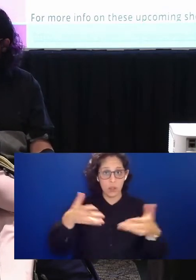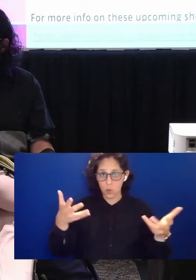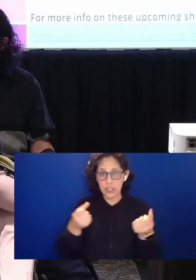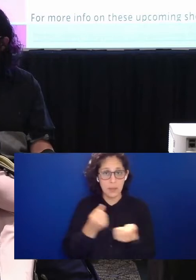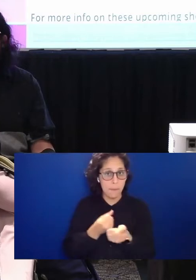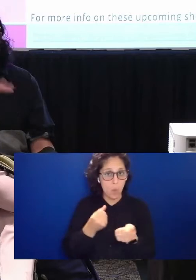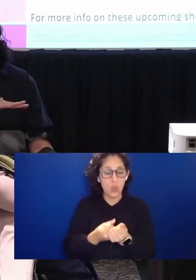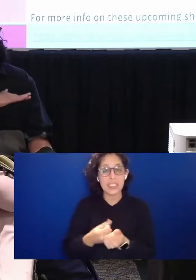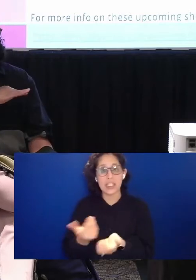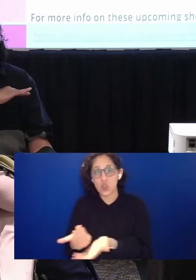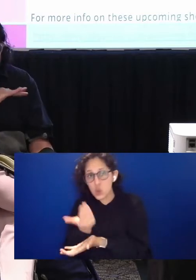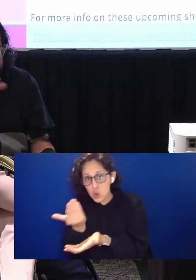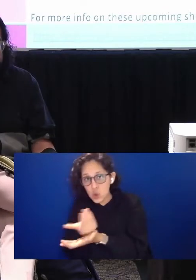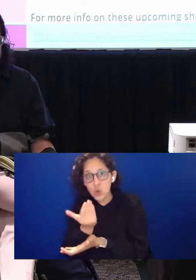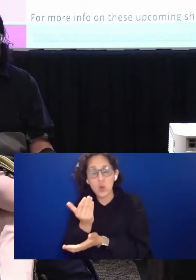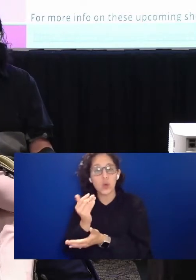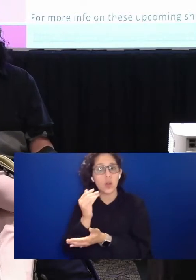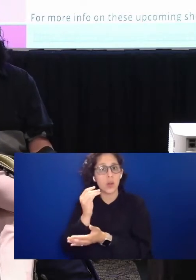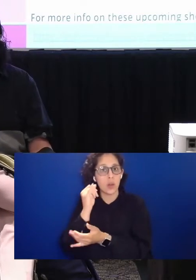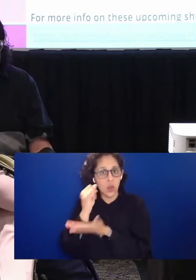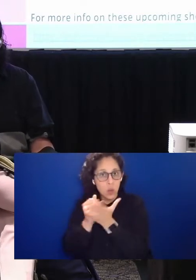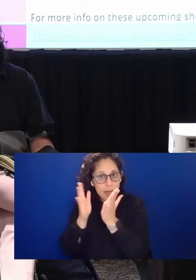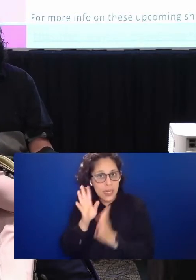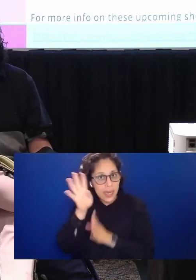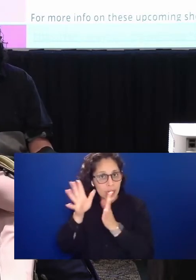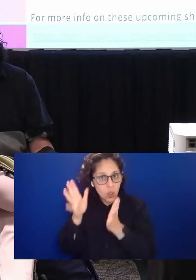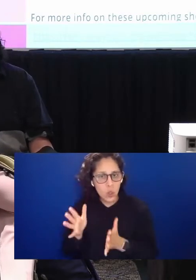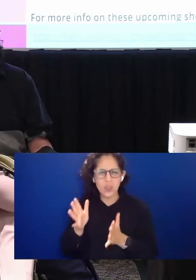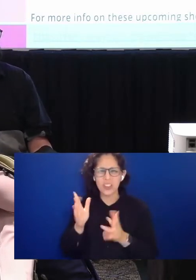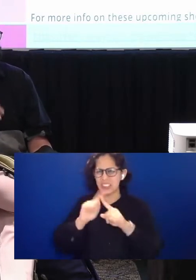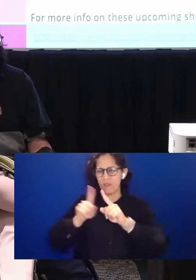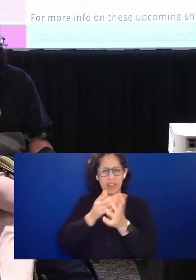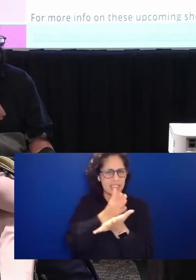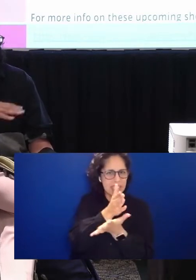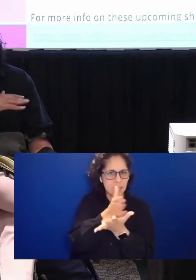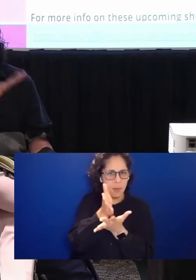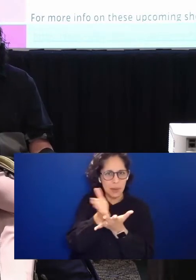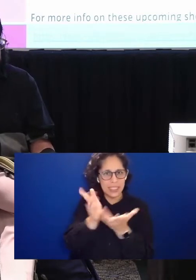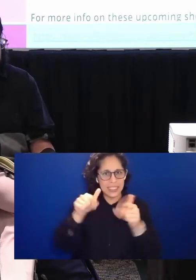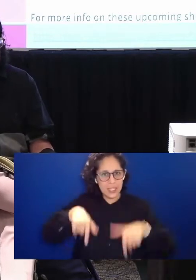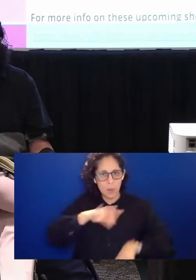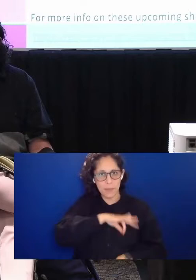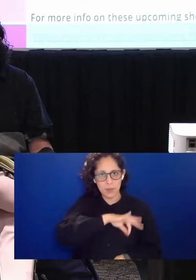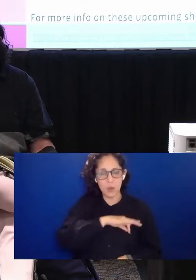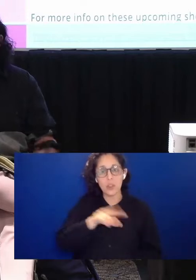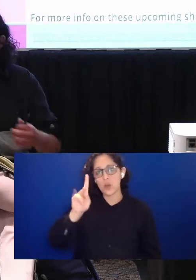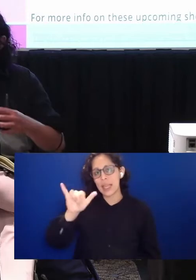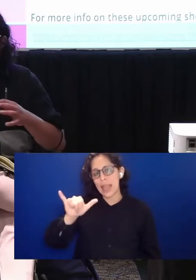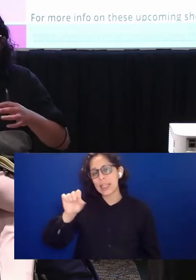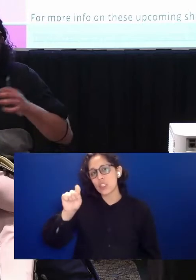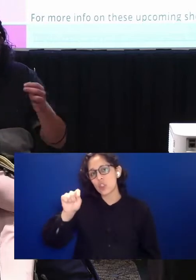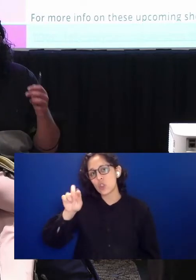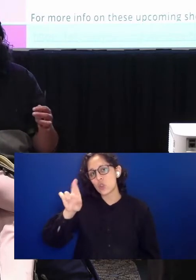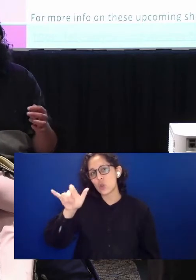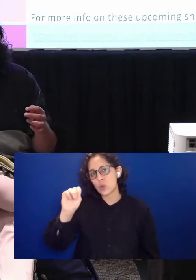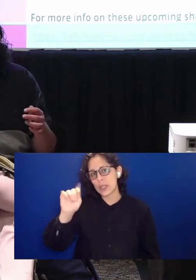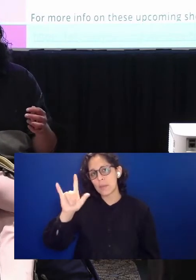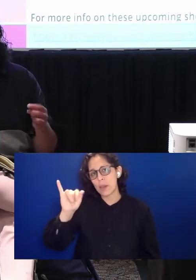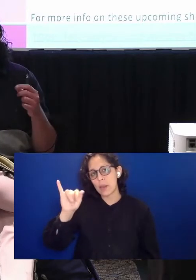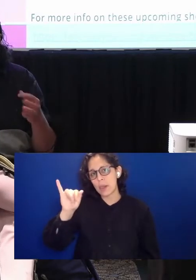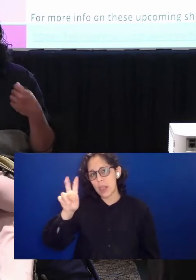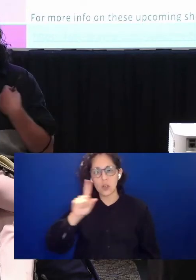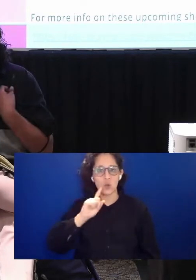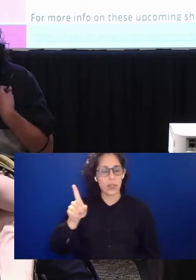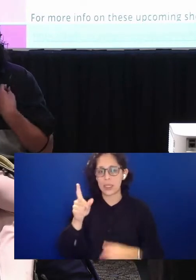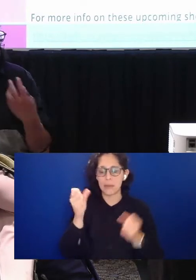emerging creators across disciplines in Pittsburgh. So the Cali Strayhorn has programs across all kinds of